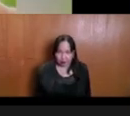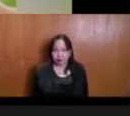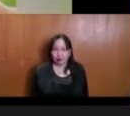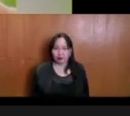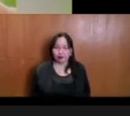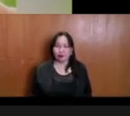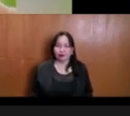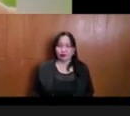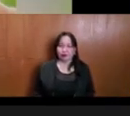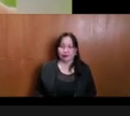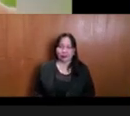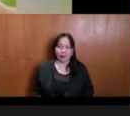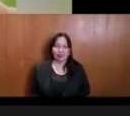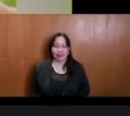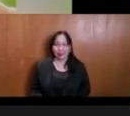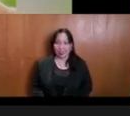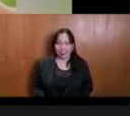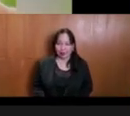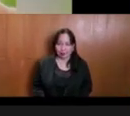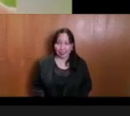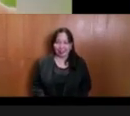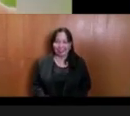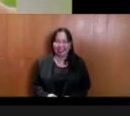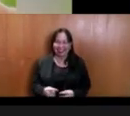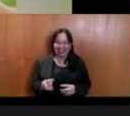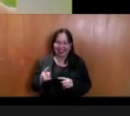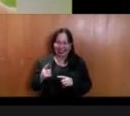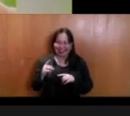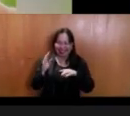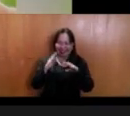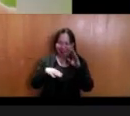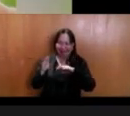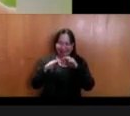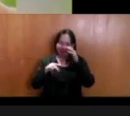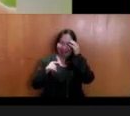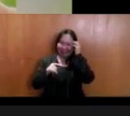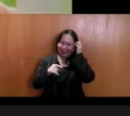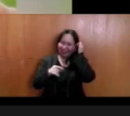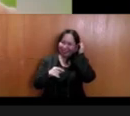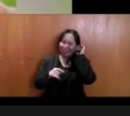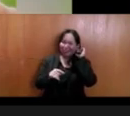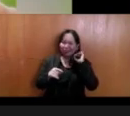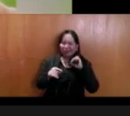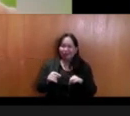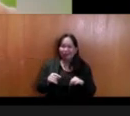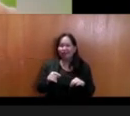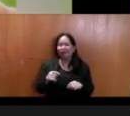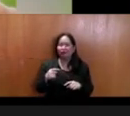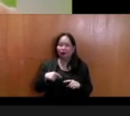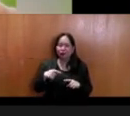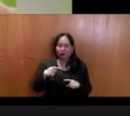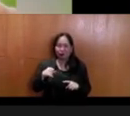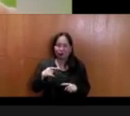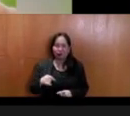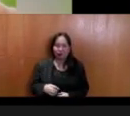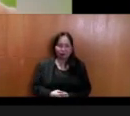they're prepared to segregate. What's the problem? What's the problem? The local government, when they collect the trash, they put them together.